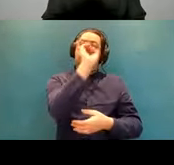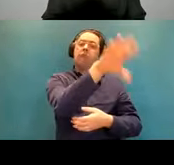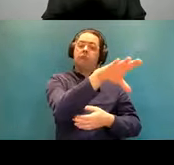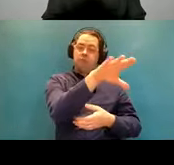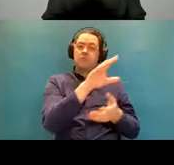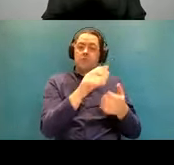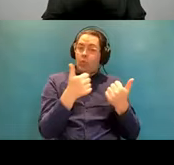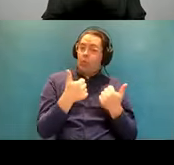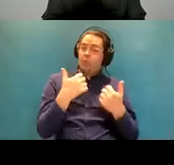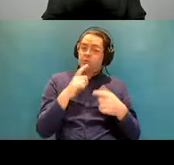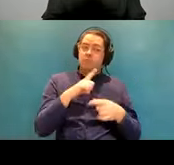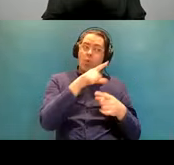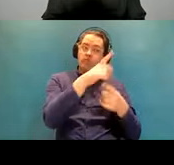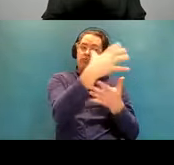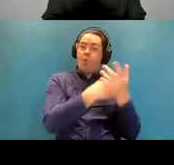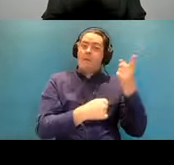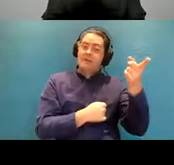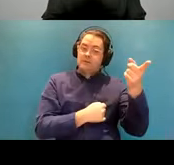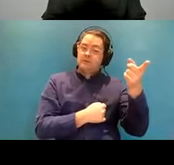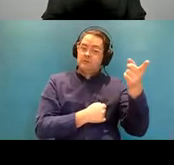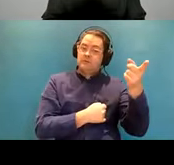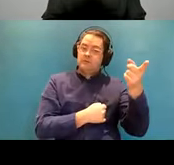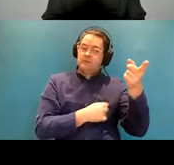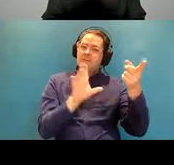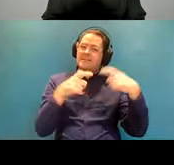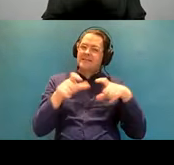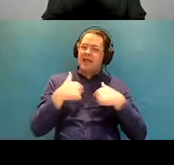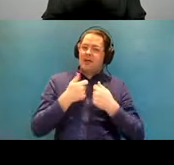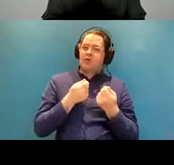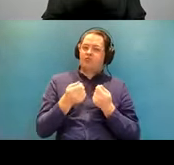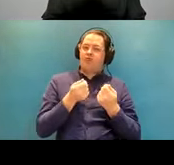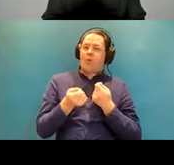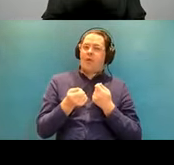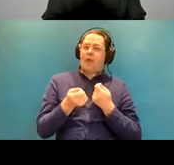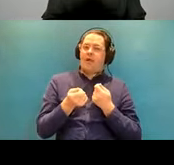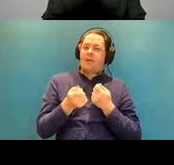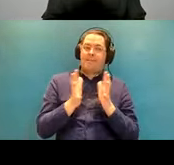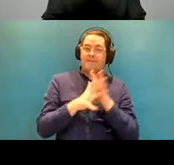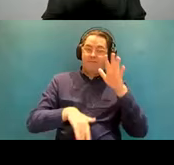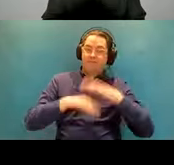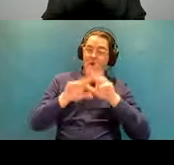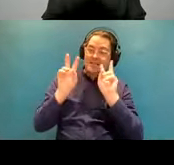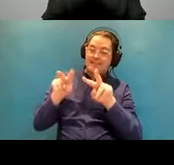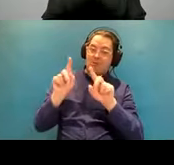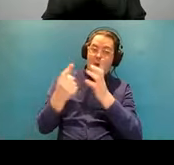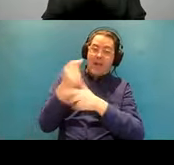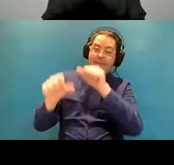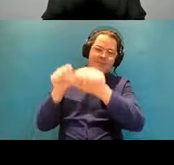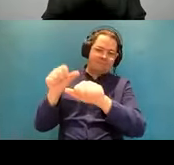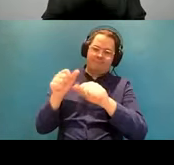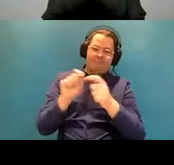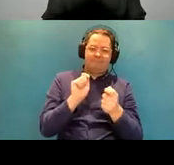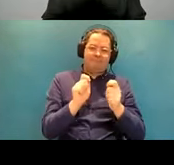builds up an interesting corpus, but it's a very different way of observing practices and trying to understand how those spaces